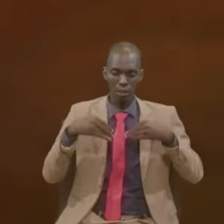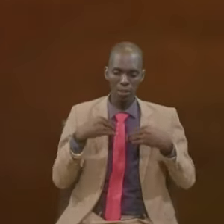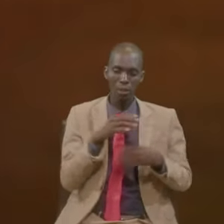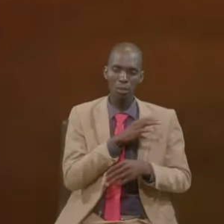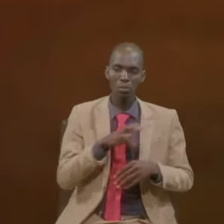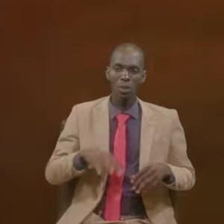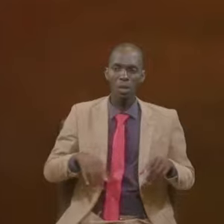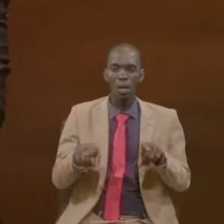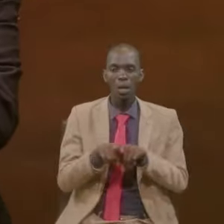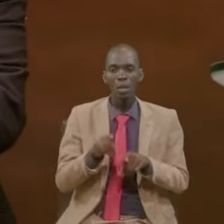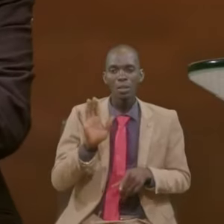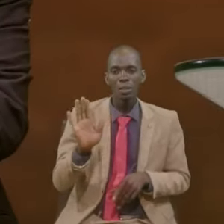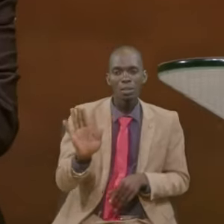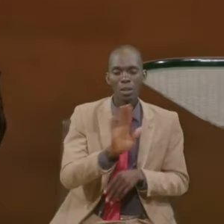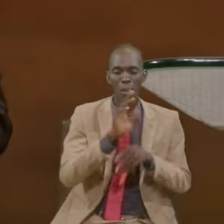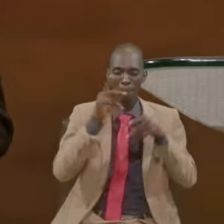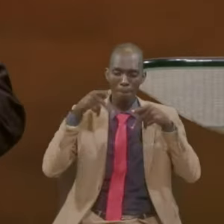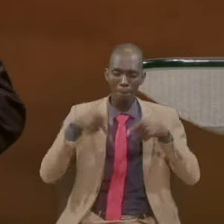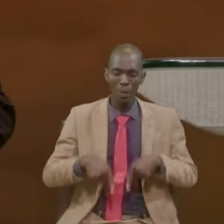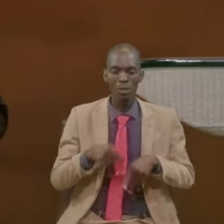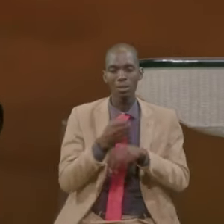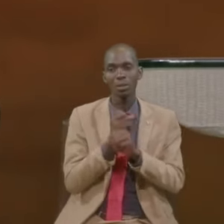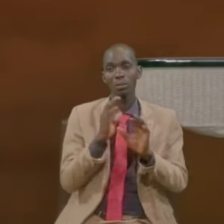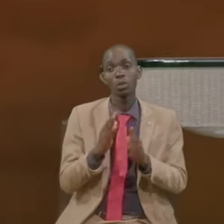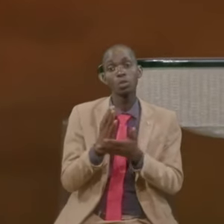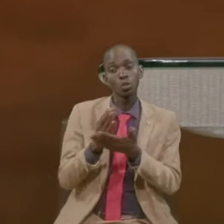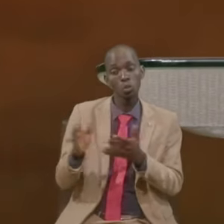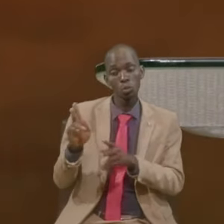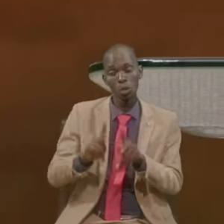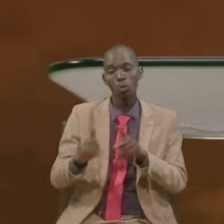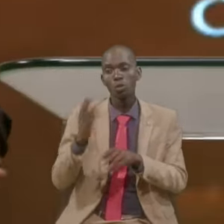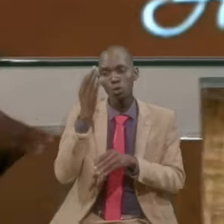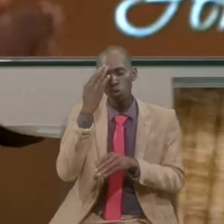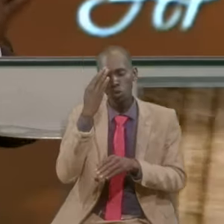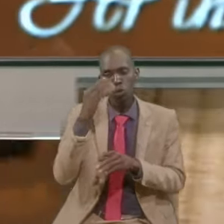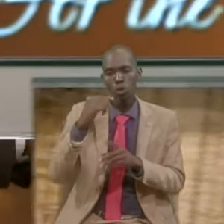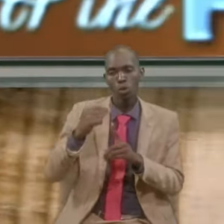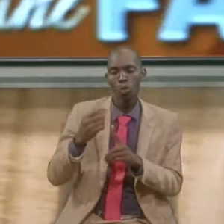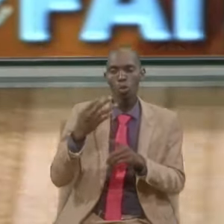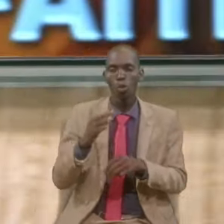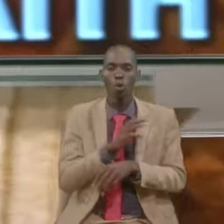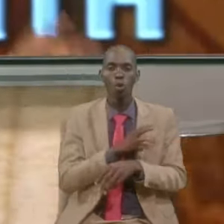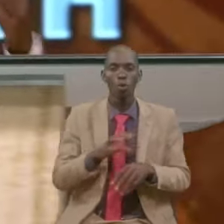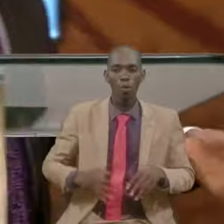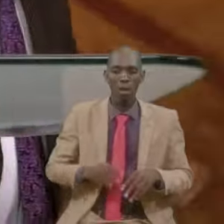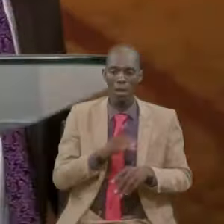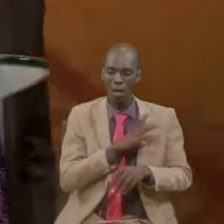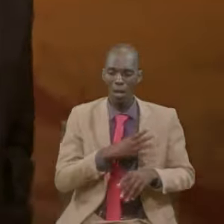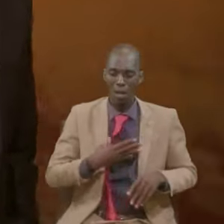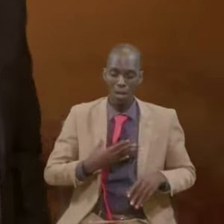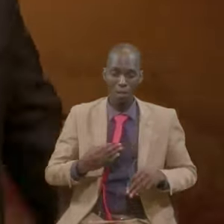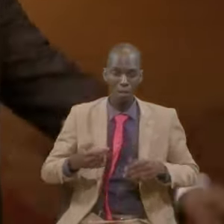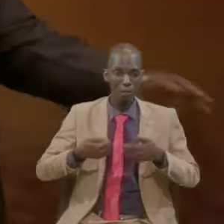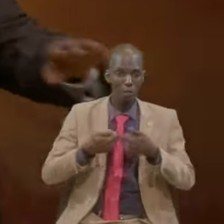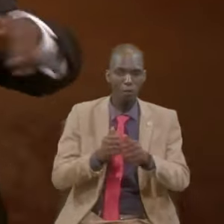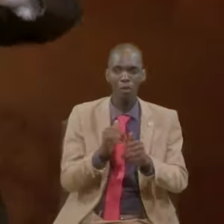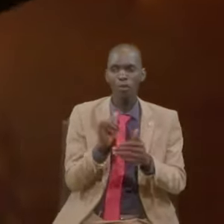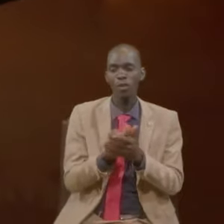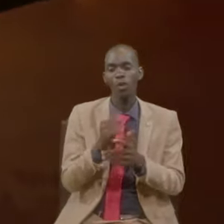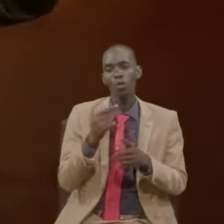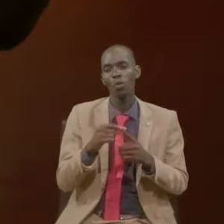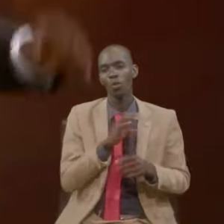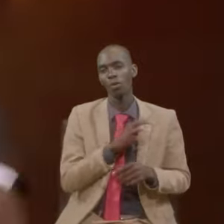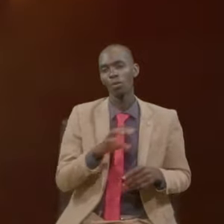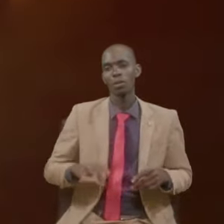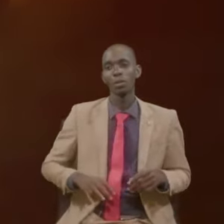the people that know Christ and they know the word of Christ and live by the word of Christ.